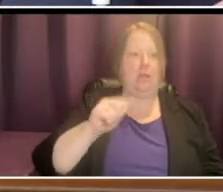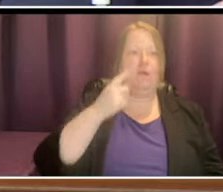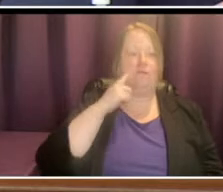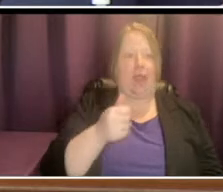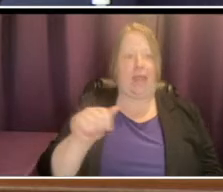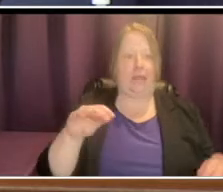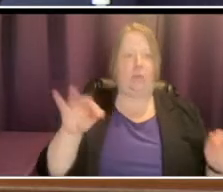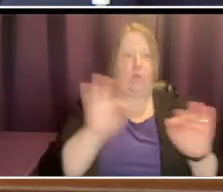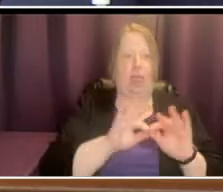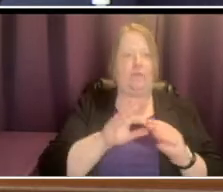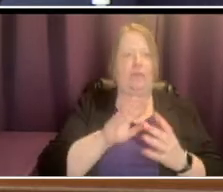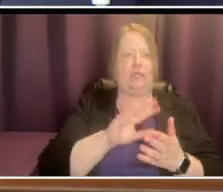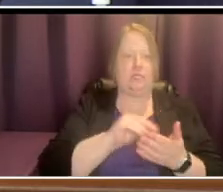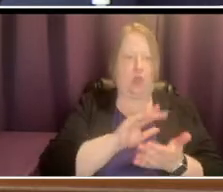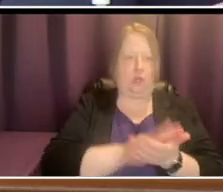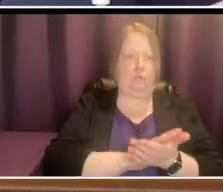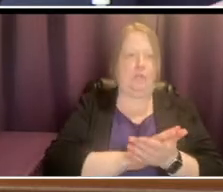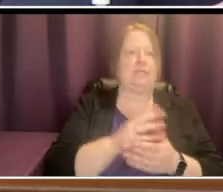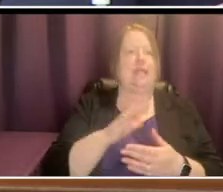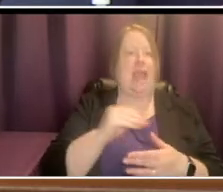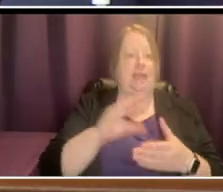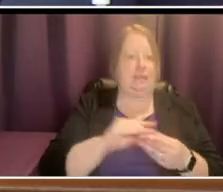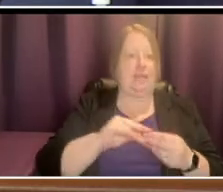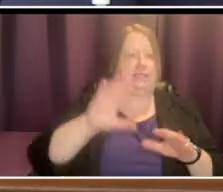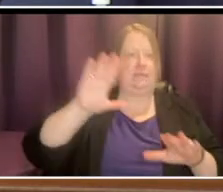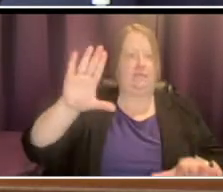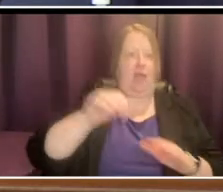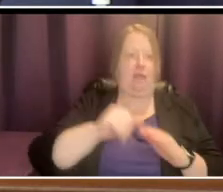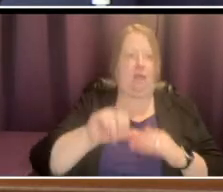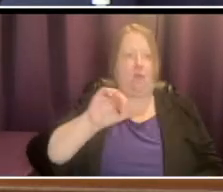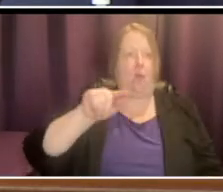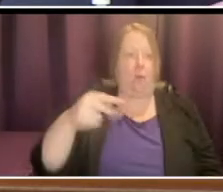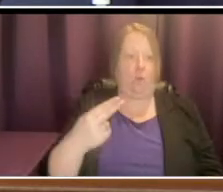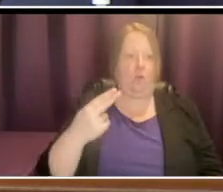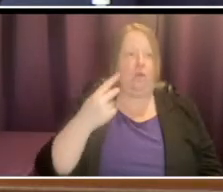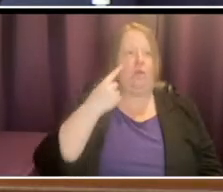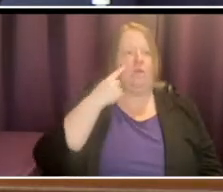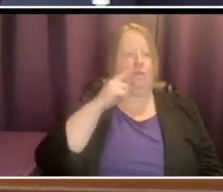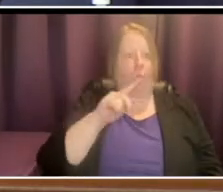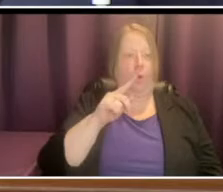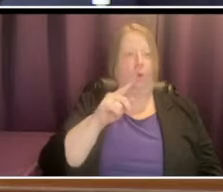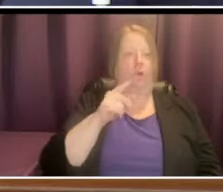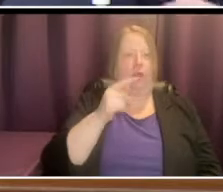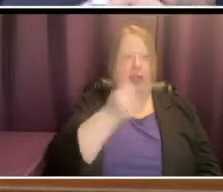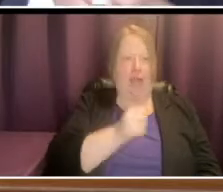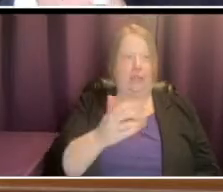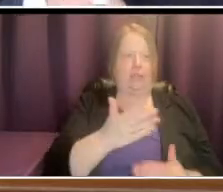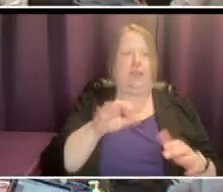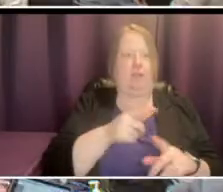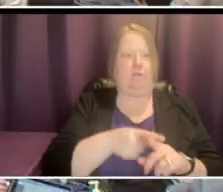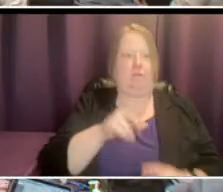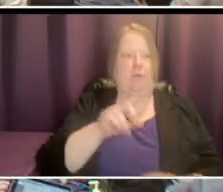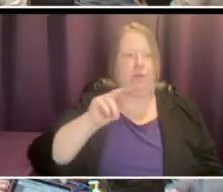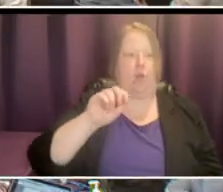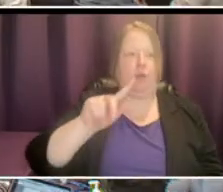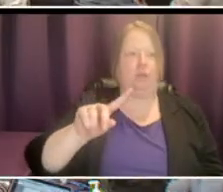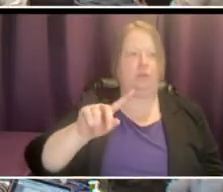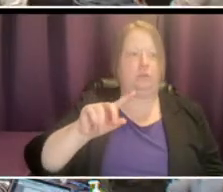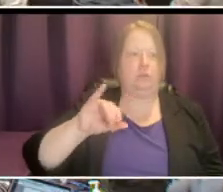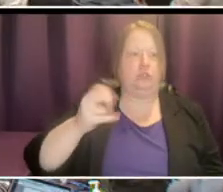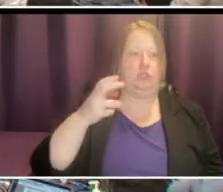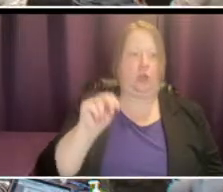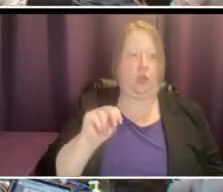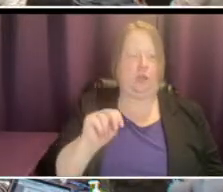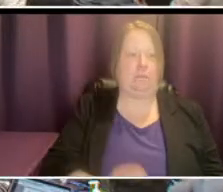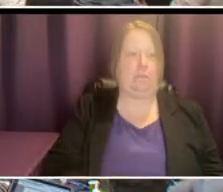the January 6th attack on the United States Capitol. Thank you, Mr. Chairman. I yield back.